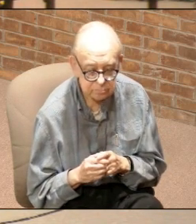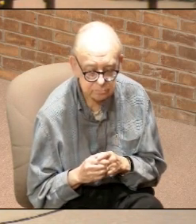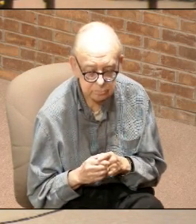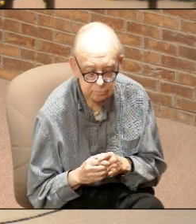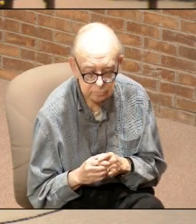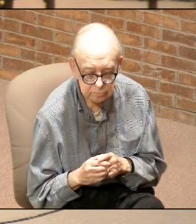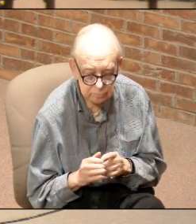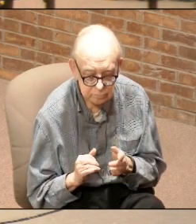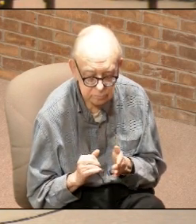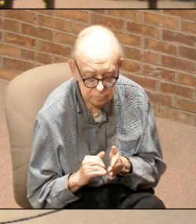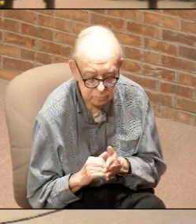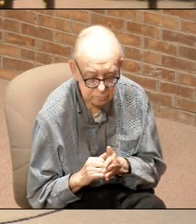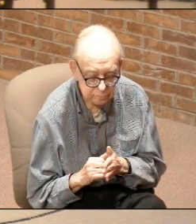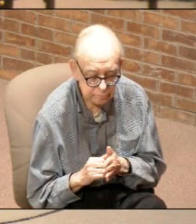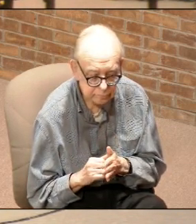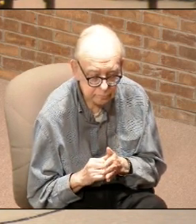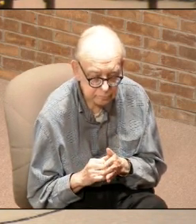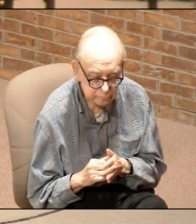that god is